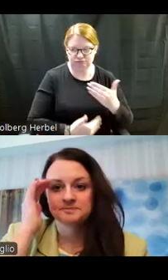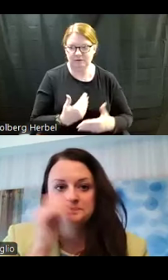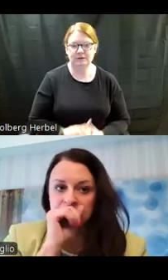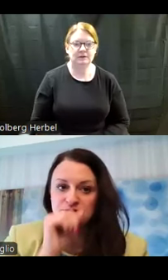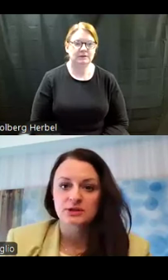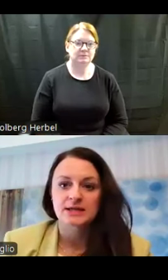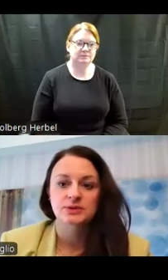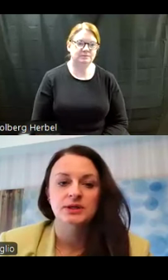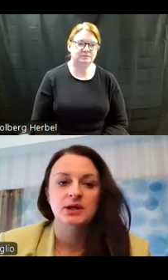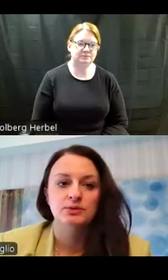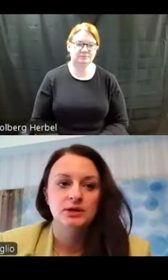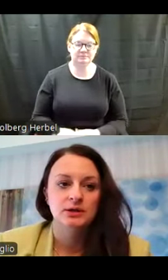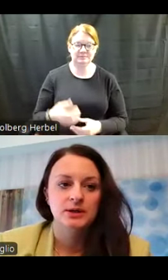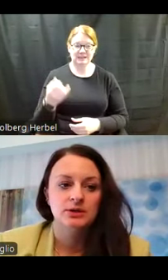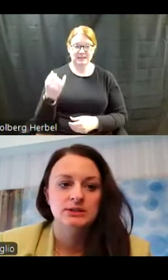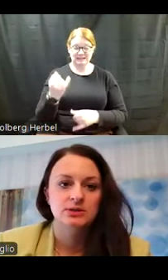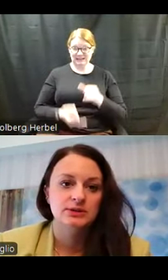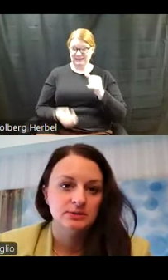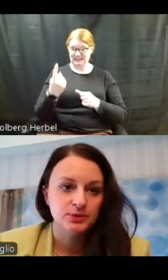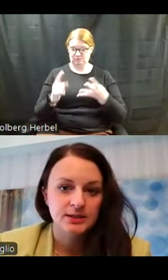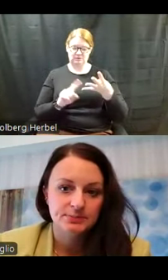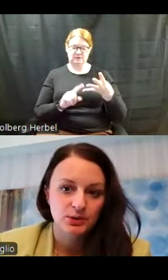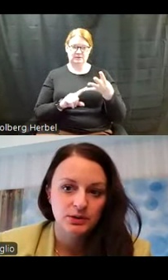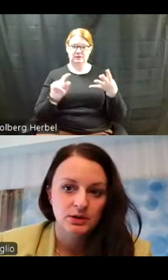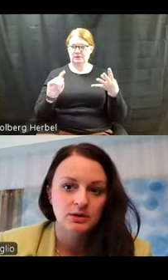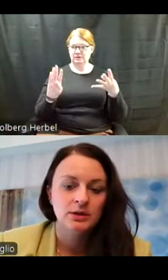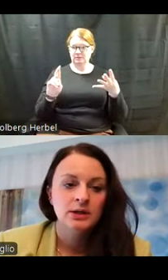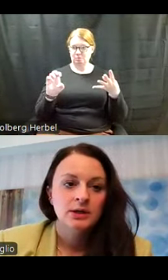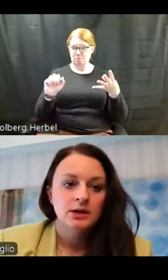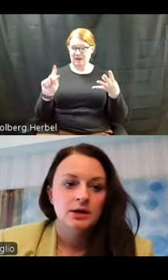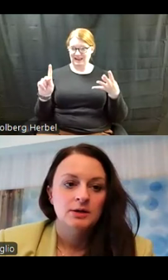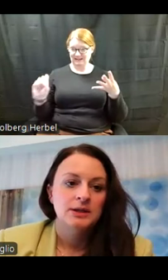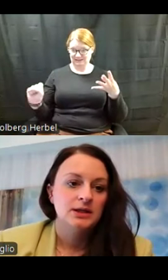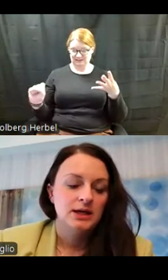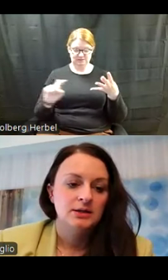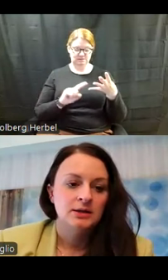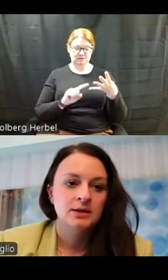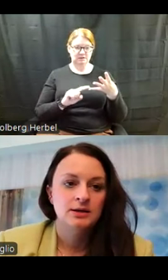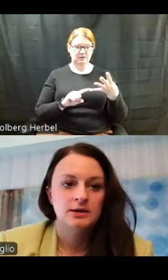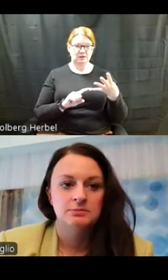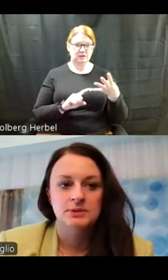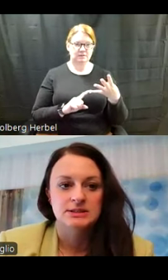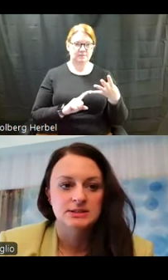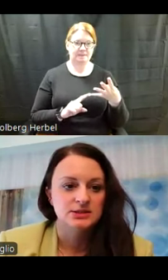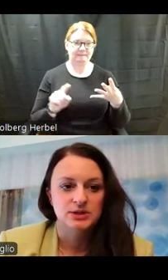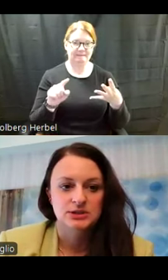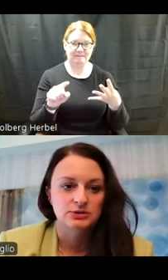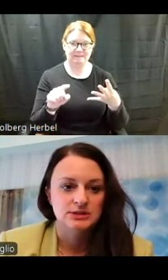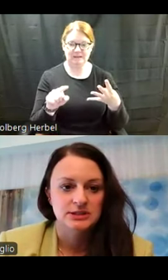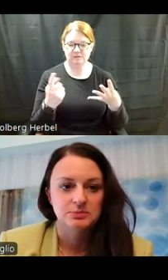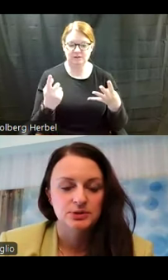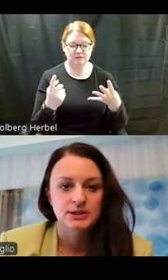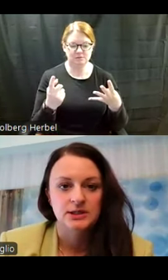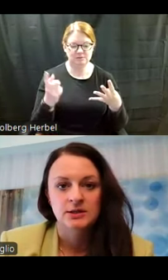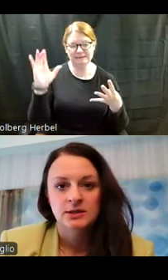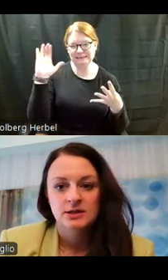So the last one that I will talk about is known as the breaks protocol. And again, this is going to